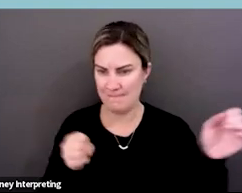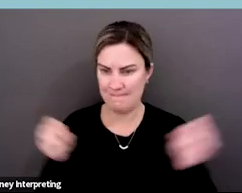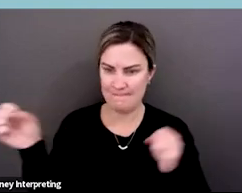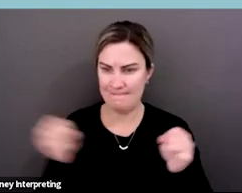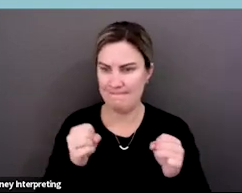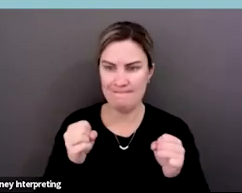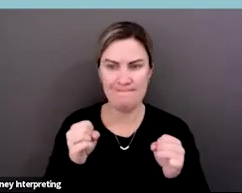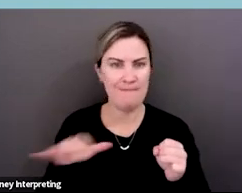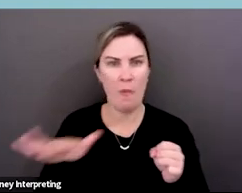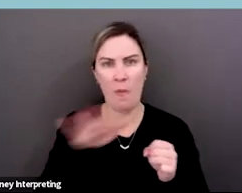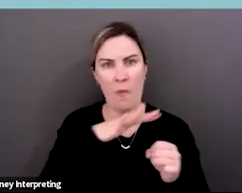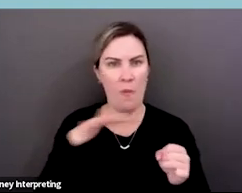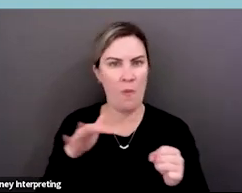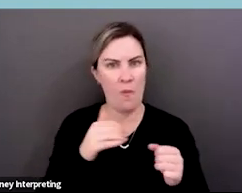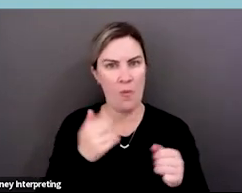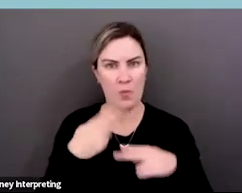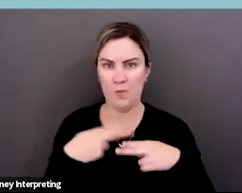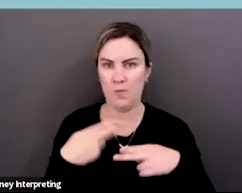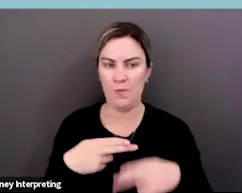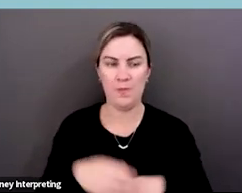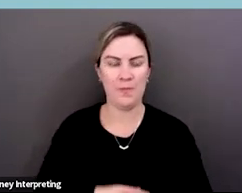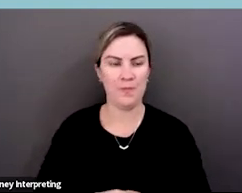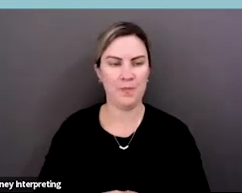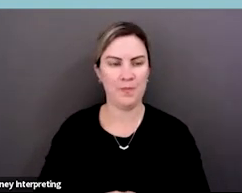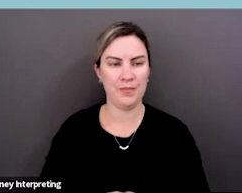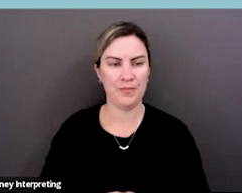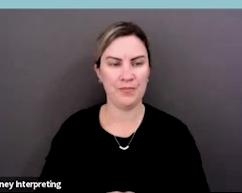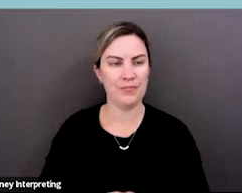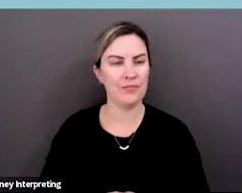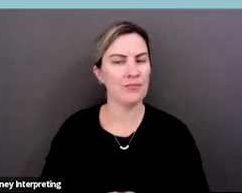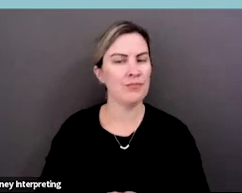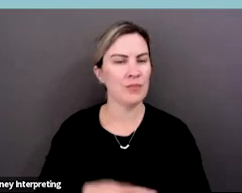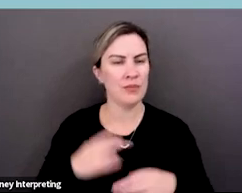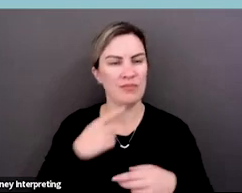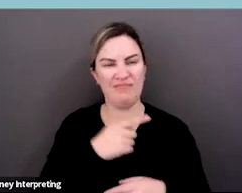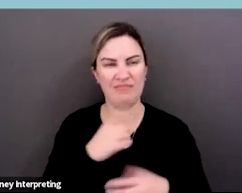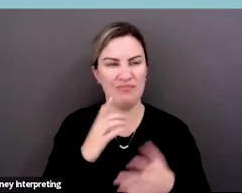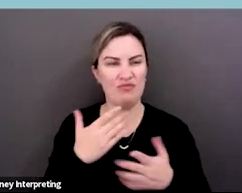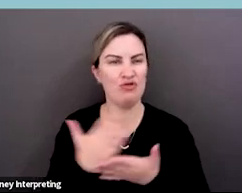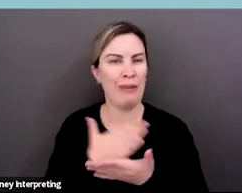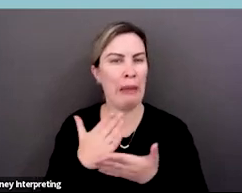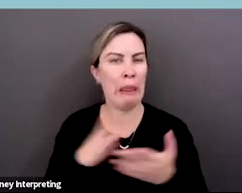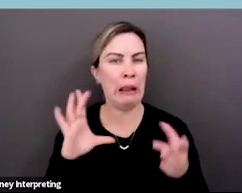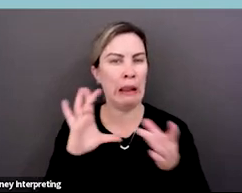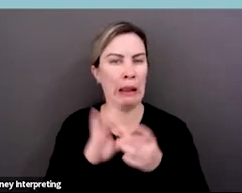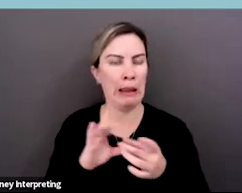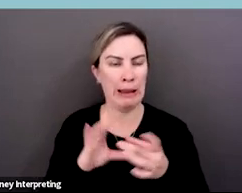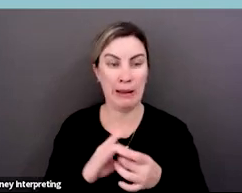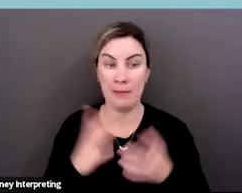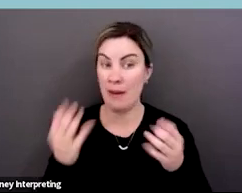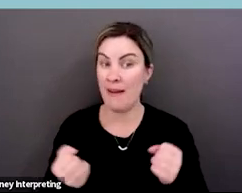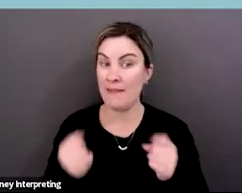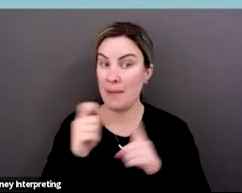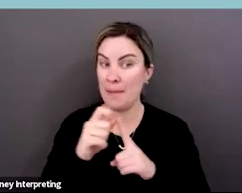in a timely manner. I'll go to my next slide quickly, and we'll share these links with you, but there's a whole PSEP